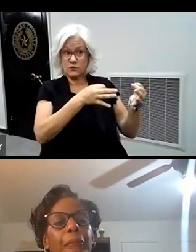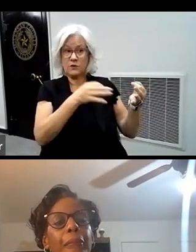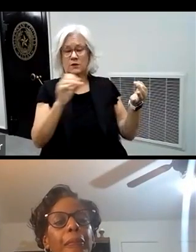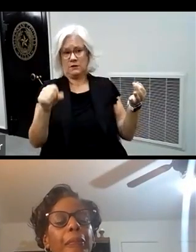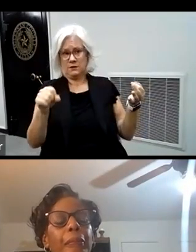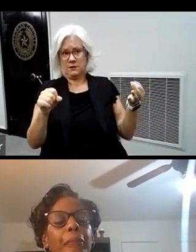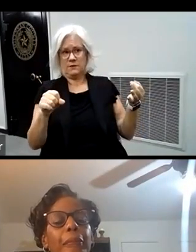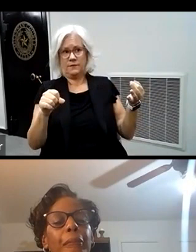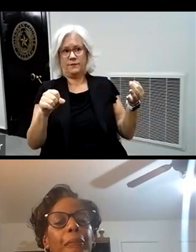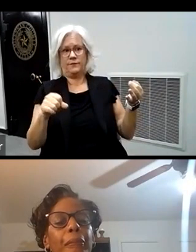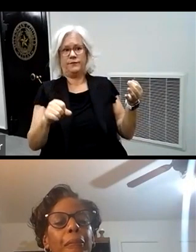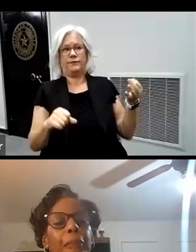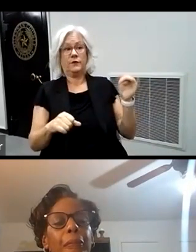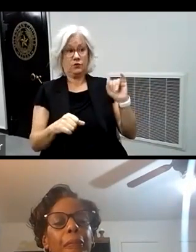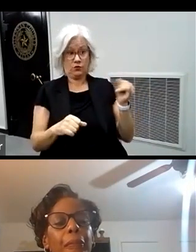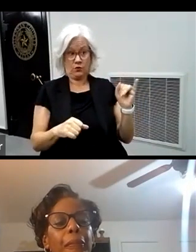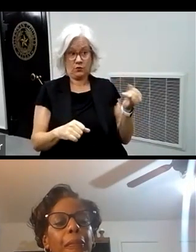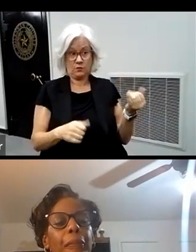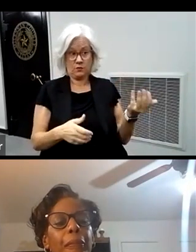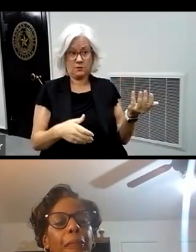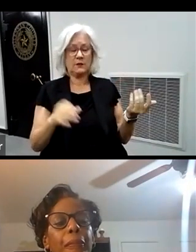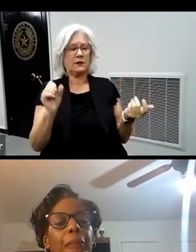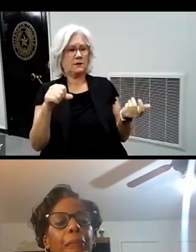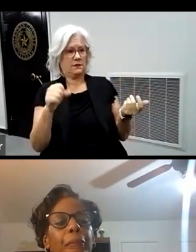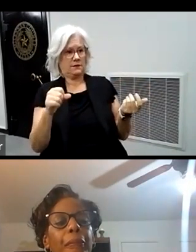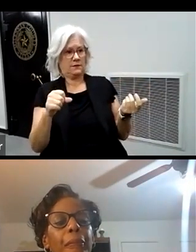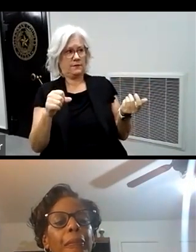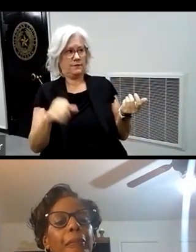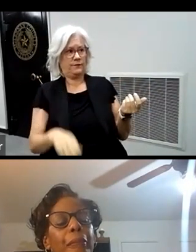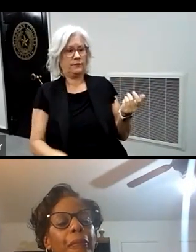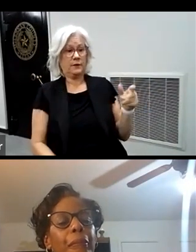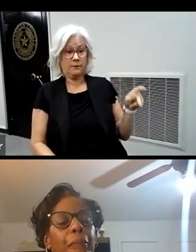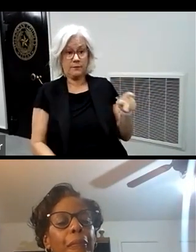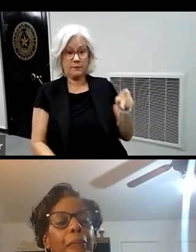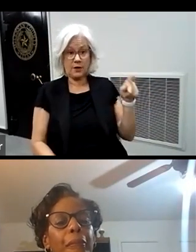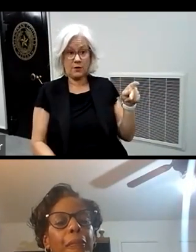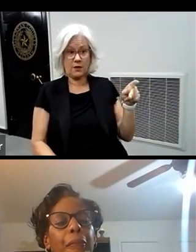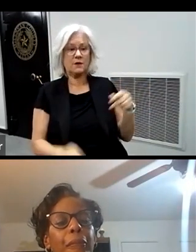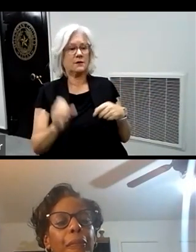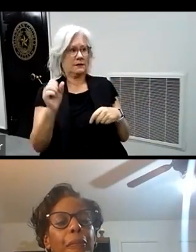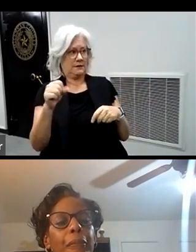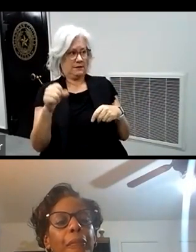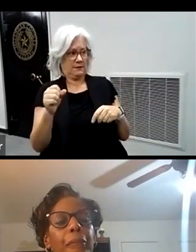Aye. Commissioner Jones, Aye. Commissioner Perry. Aye.